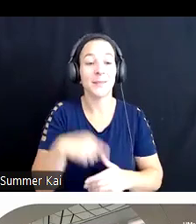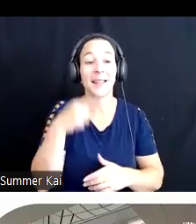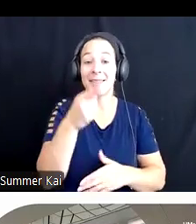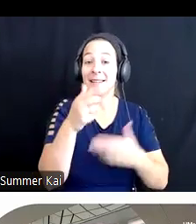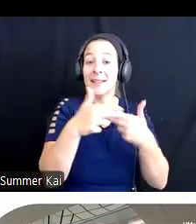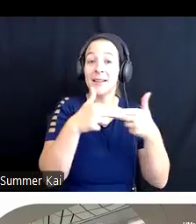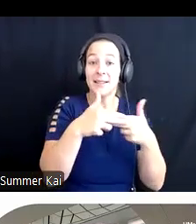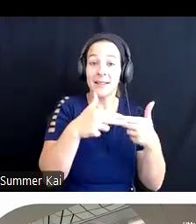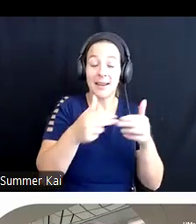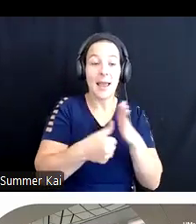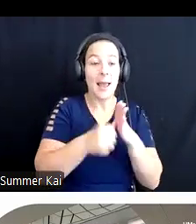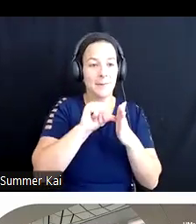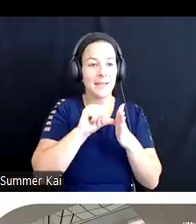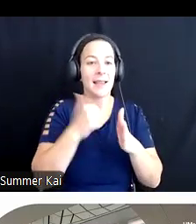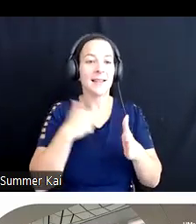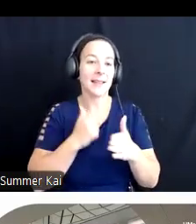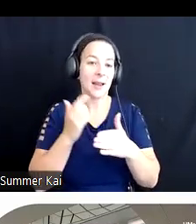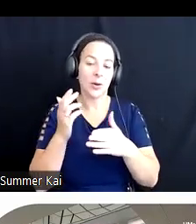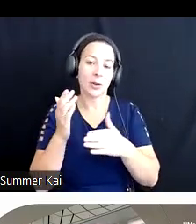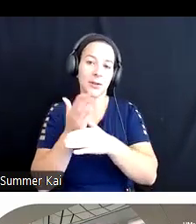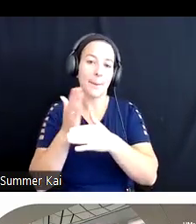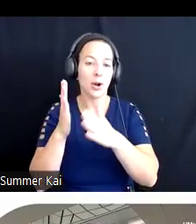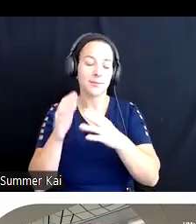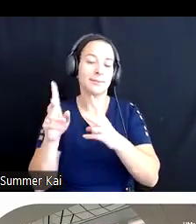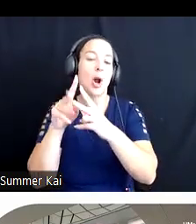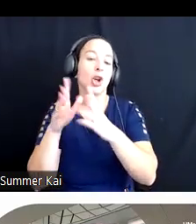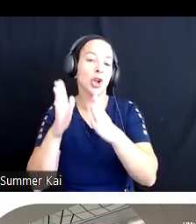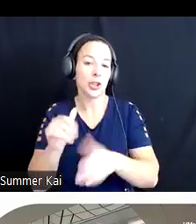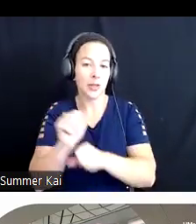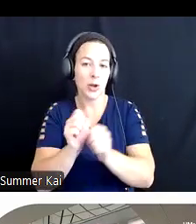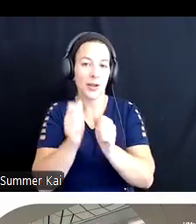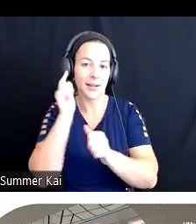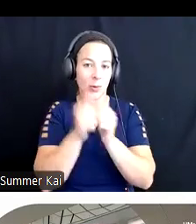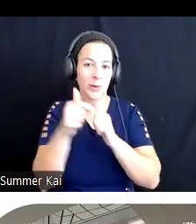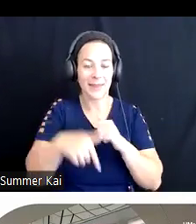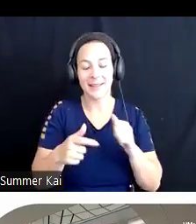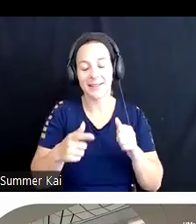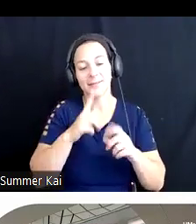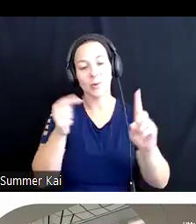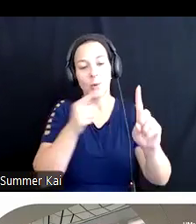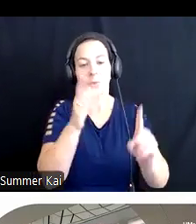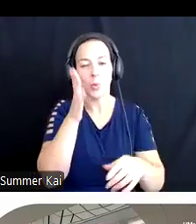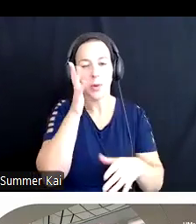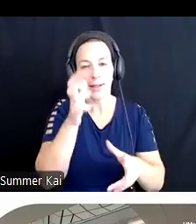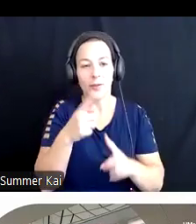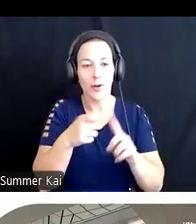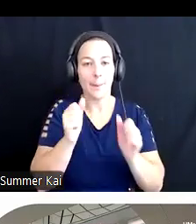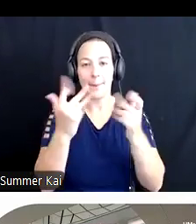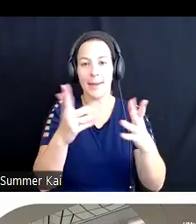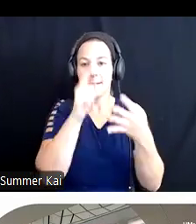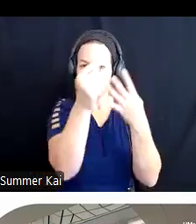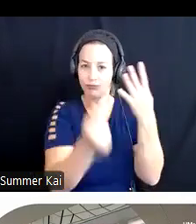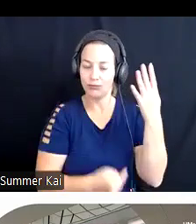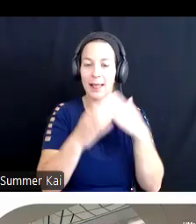the set of partners working on this initiative. You're going to hear from many of the leaders of these teams today. Next slide.